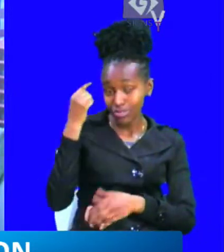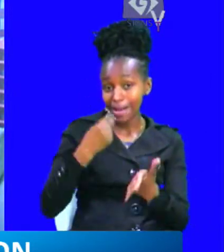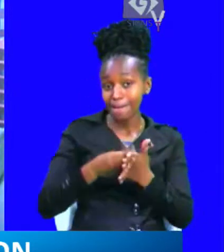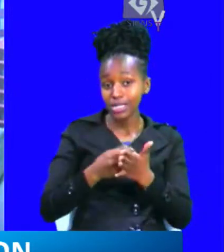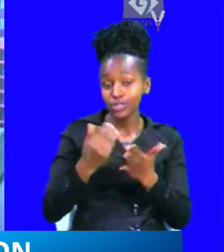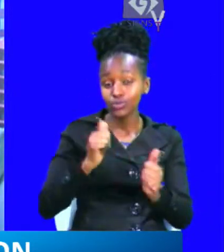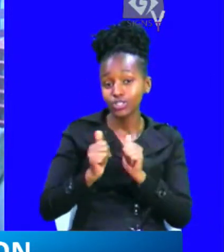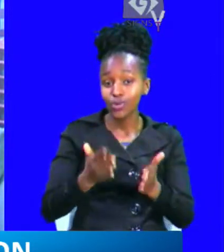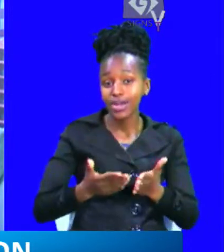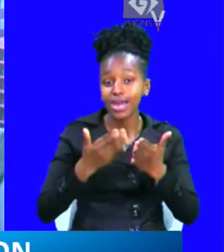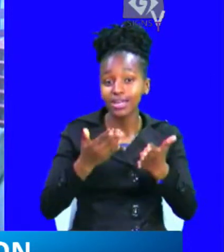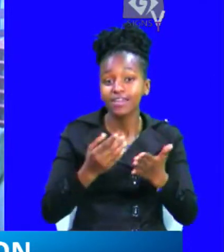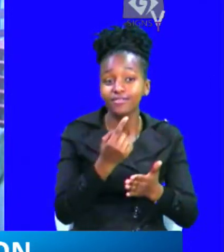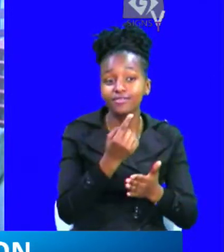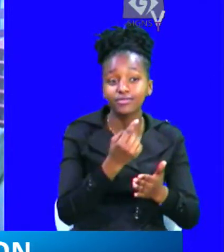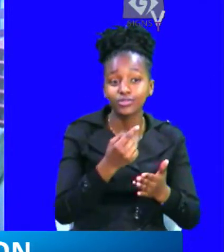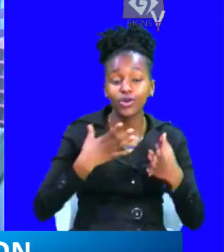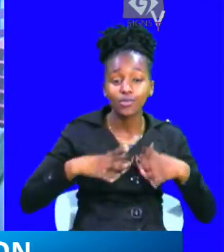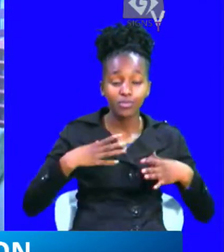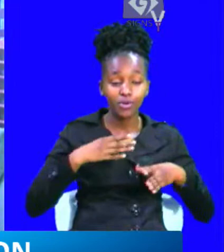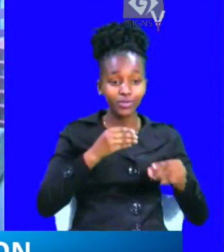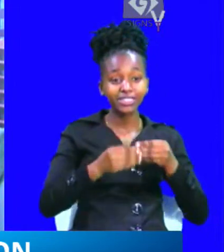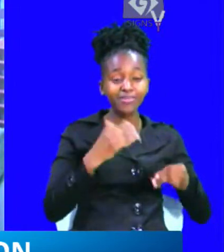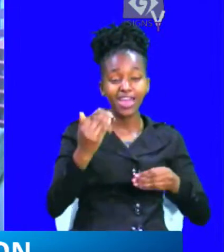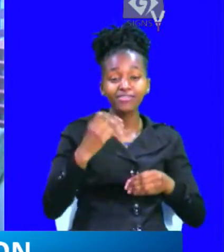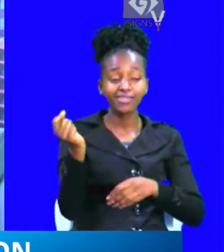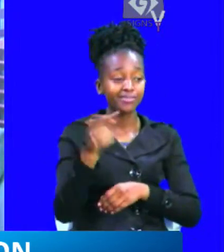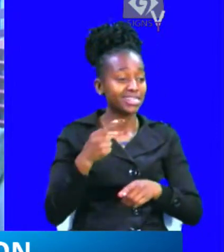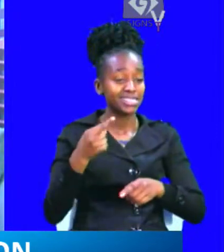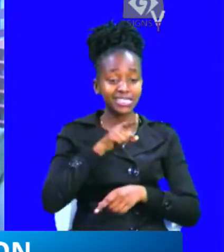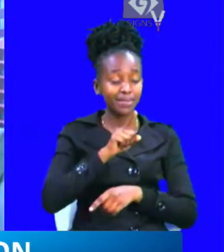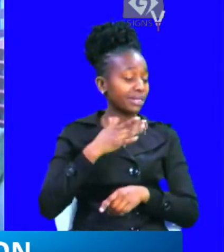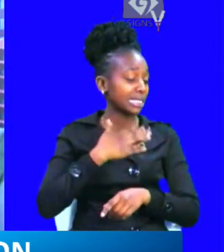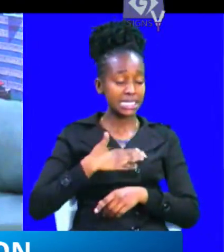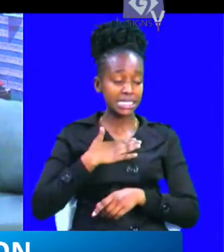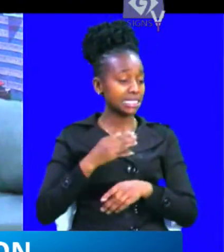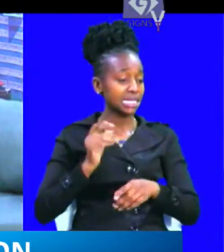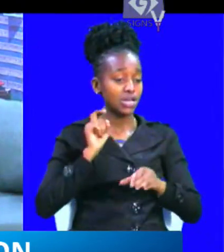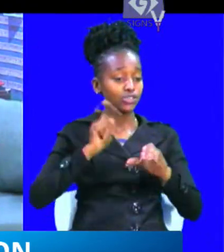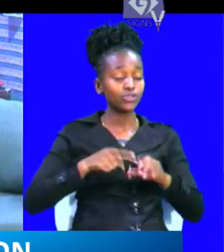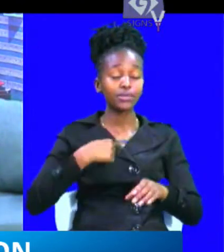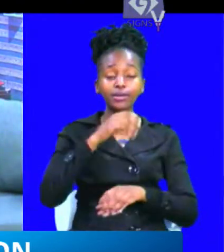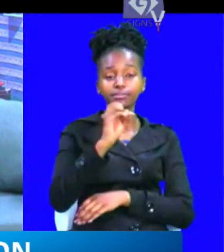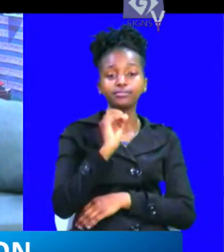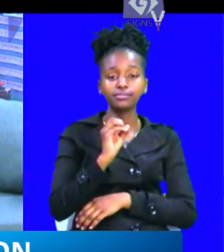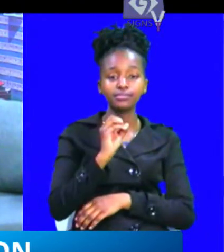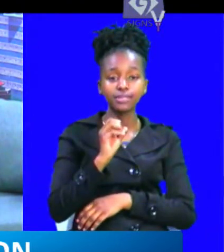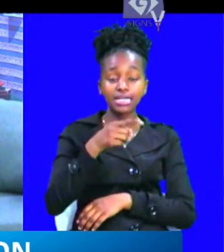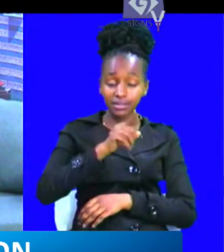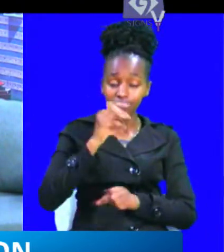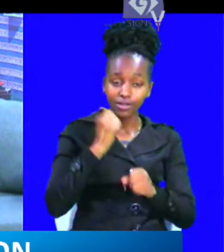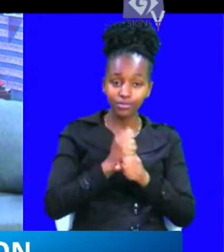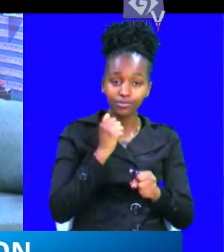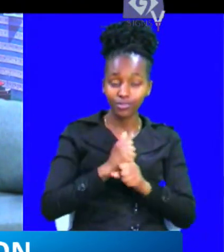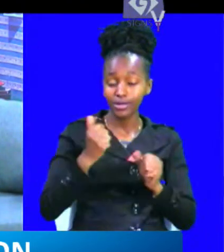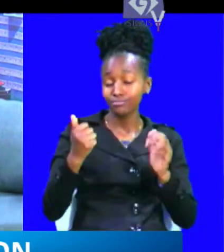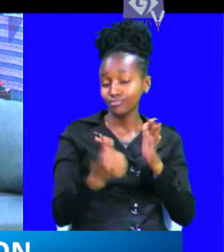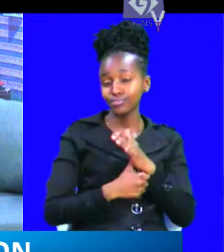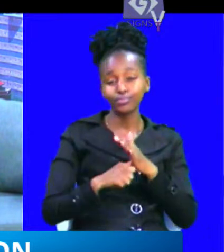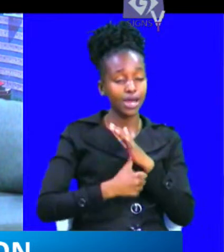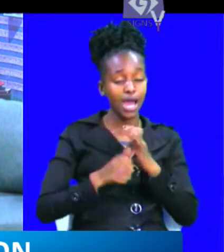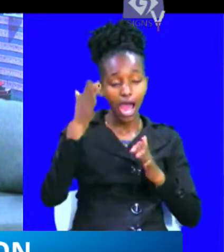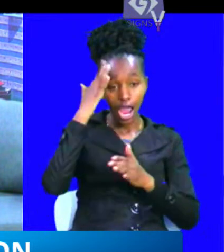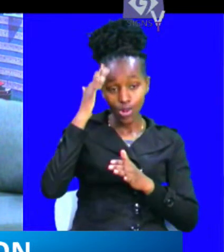the Yes. disability every month. He's Yes. like, oh, yeah, don't enroll me in that. I'm okay. You know, so I know, Yes. I know the strength